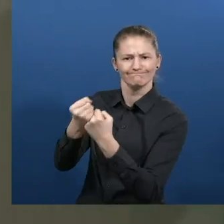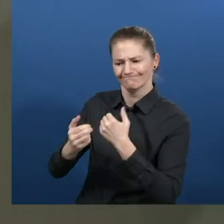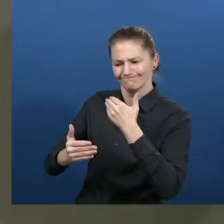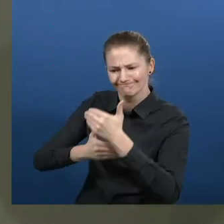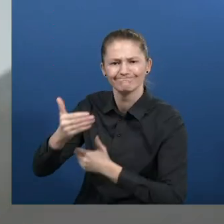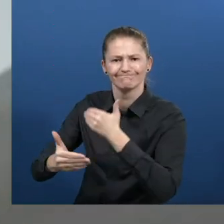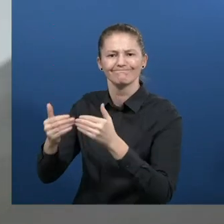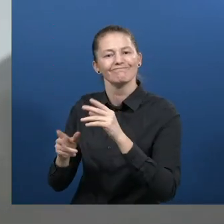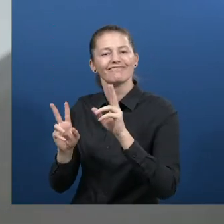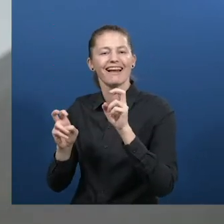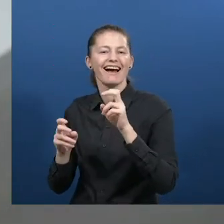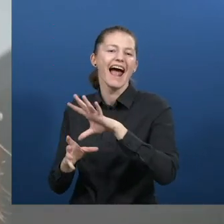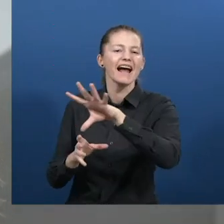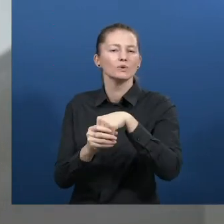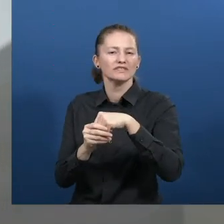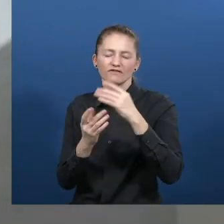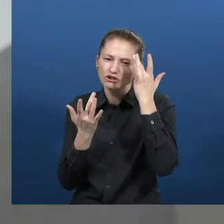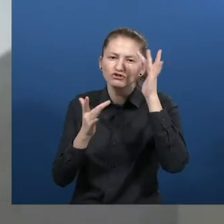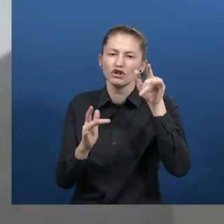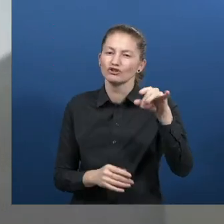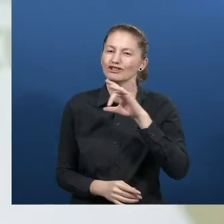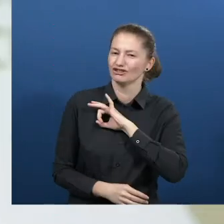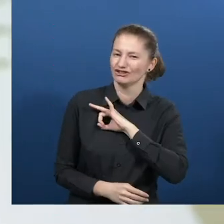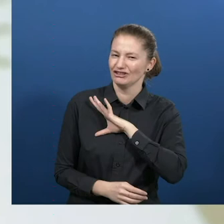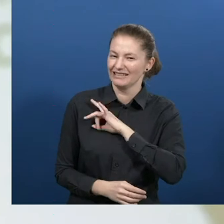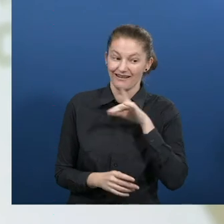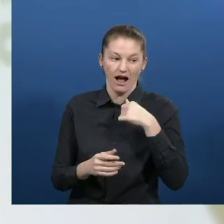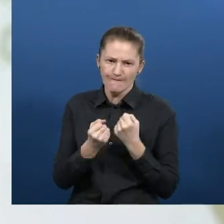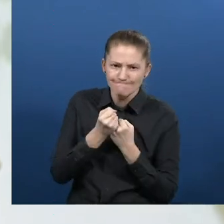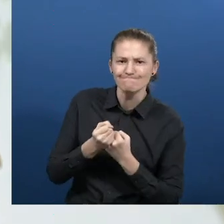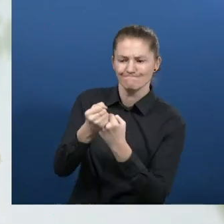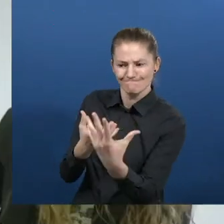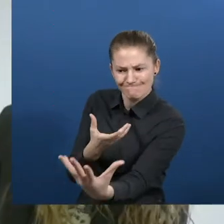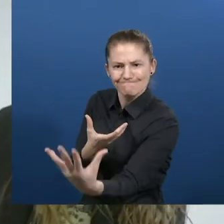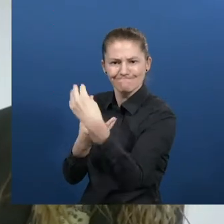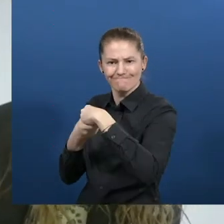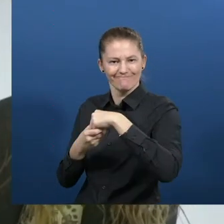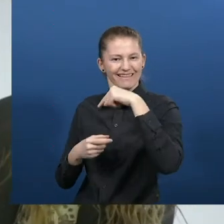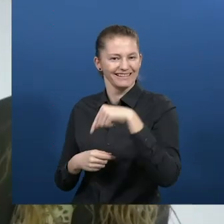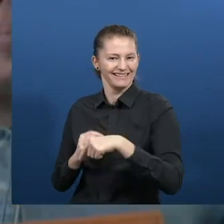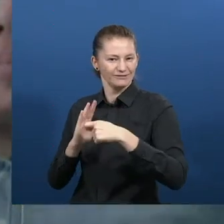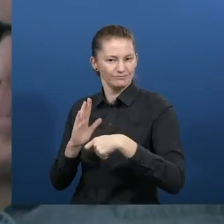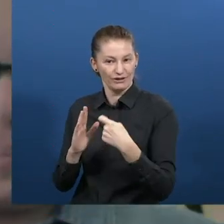in 2018 to make the Impact Transfer Program visible in the Spanish community.